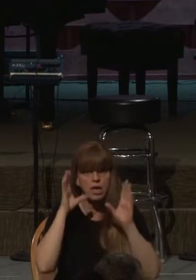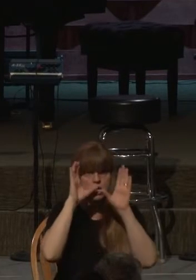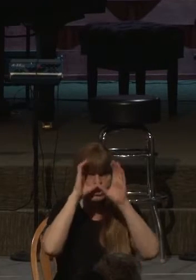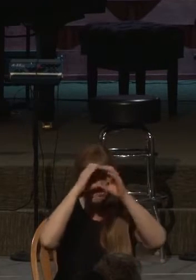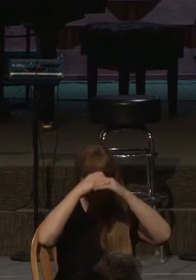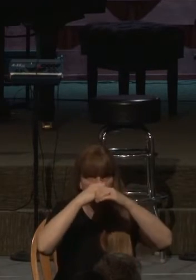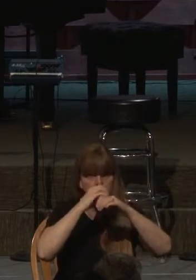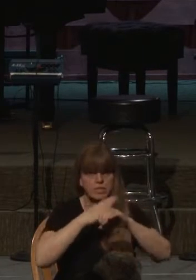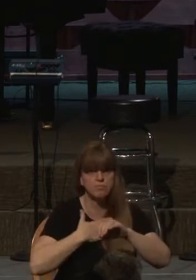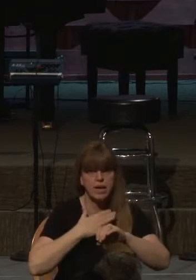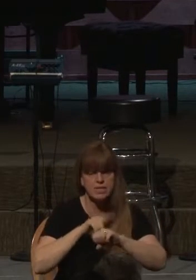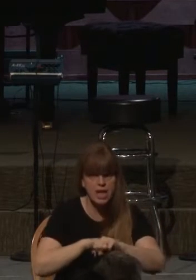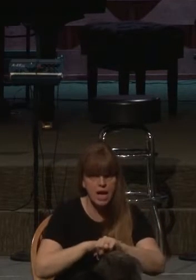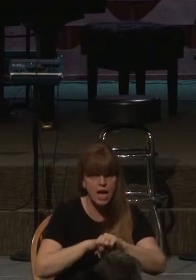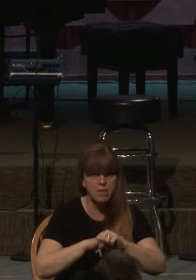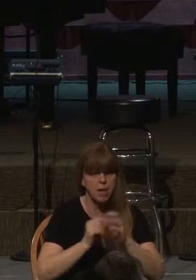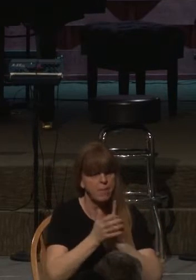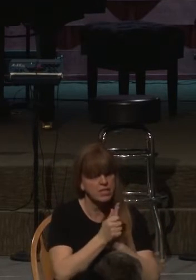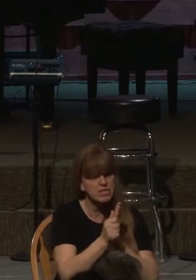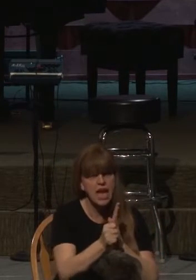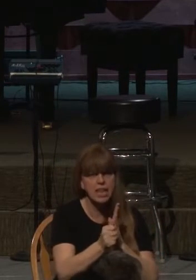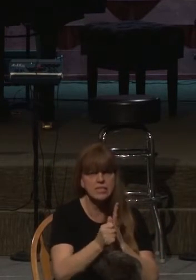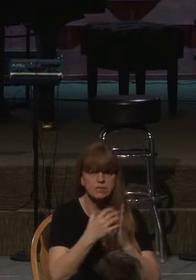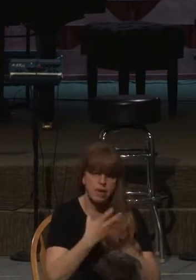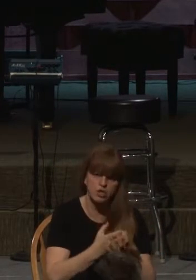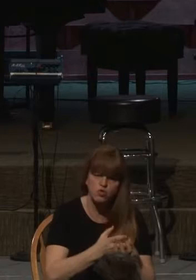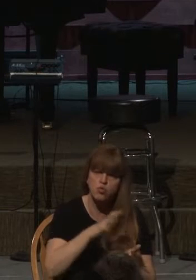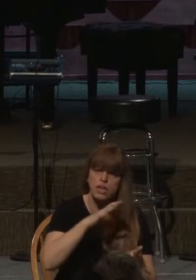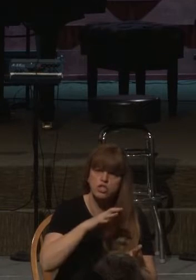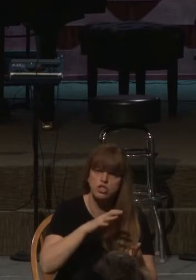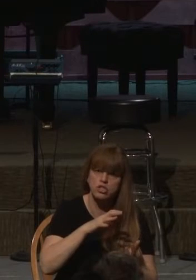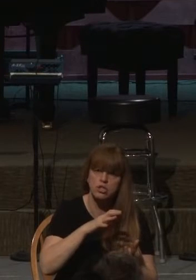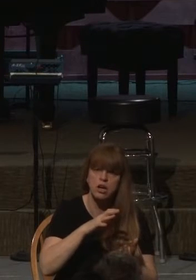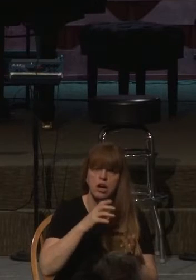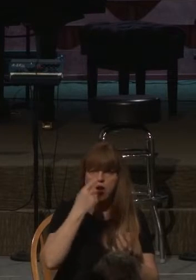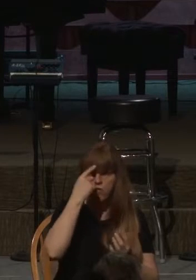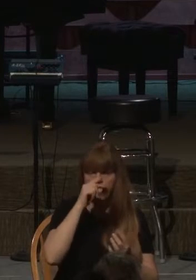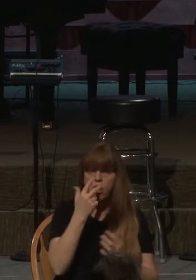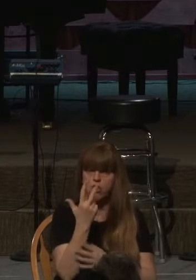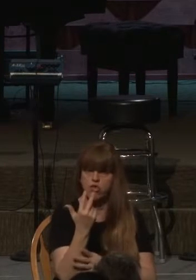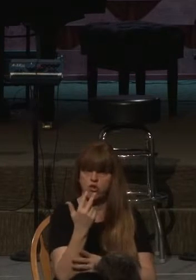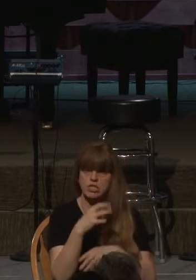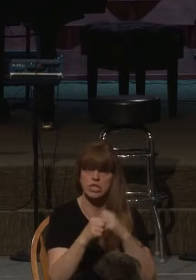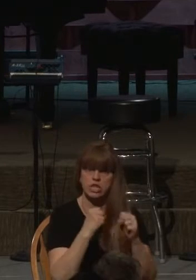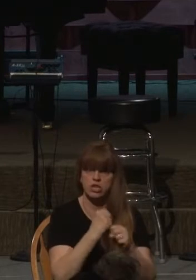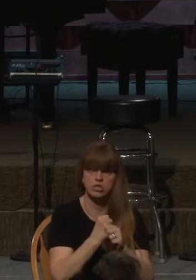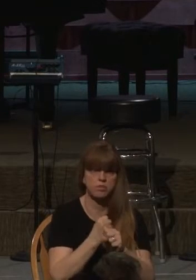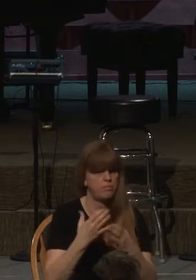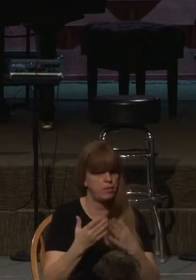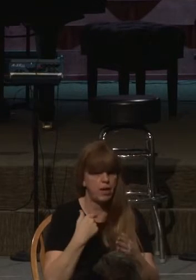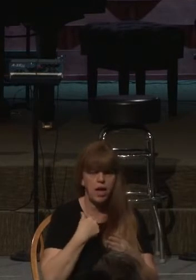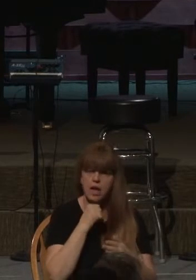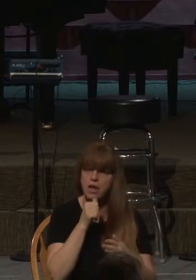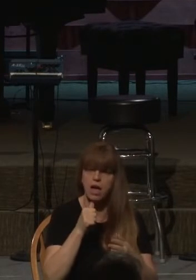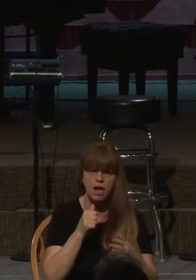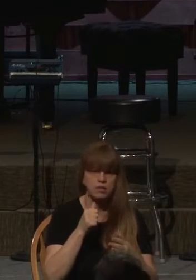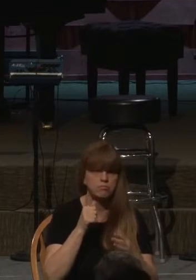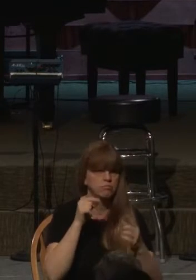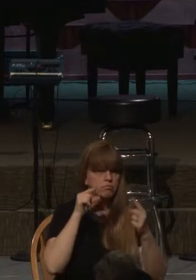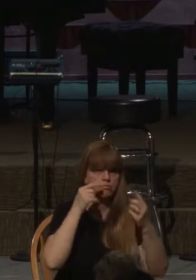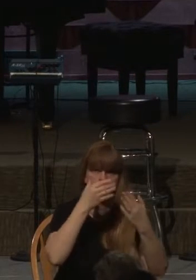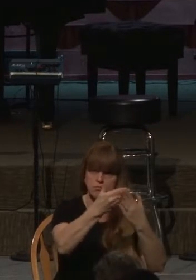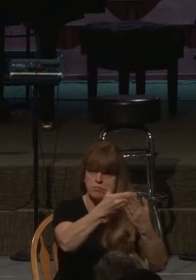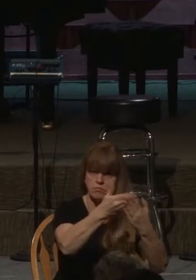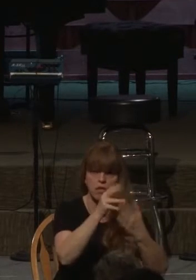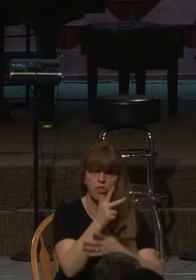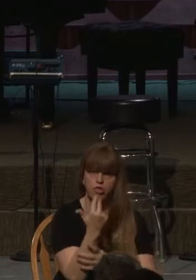my time and talent and treasure toward over the next 13 years. I might not make it 13 years. I may